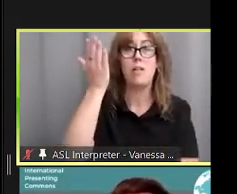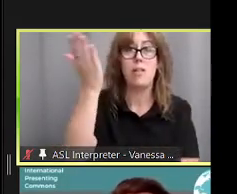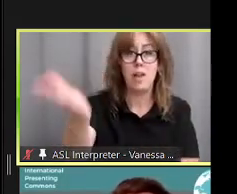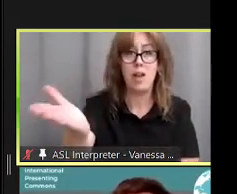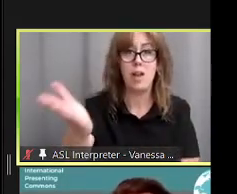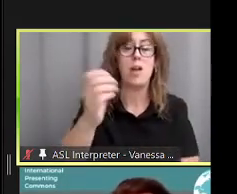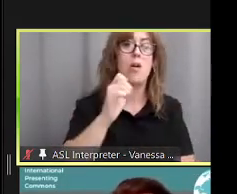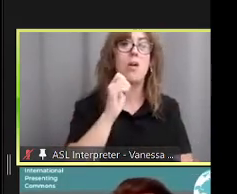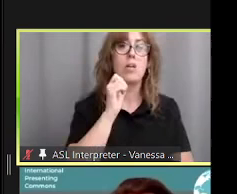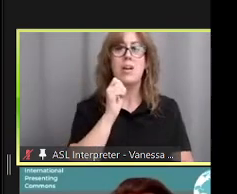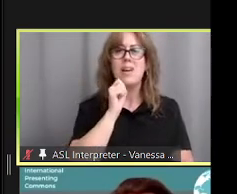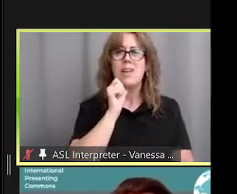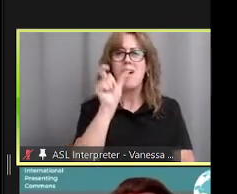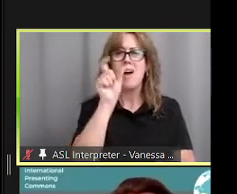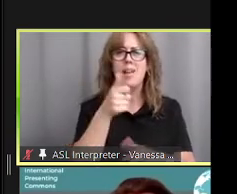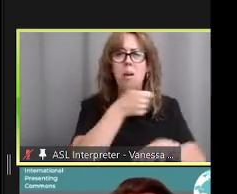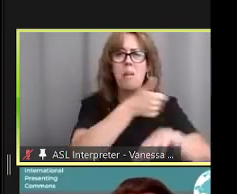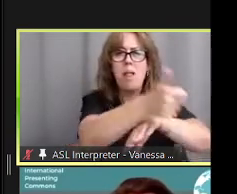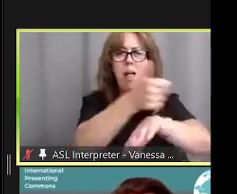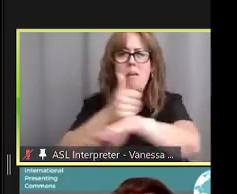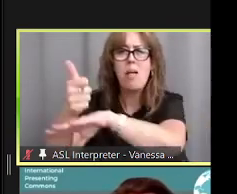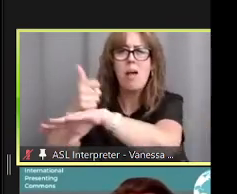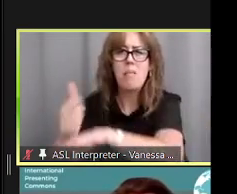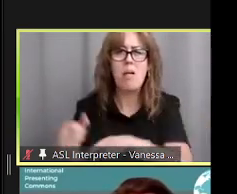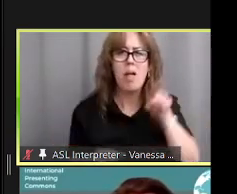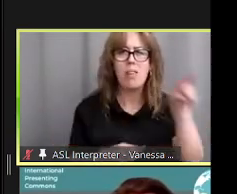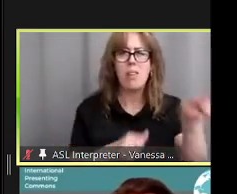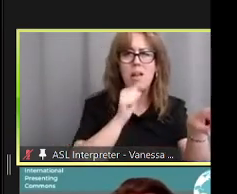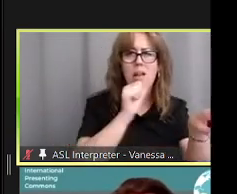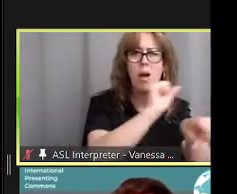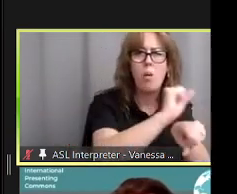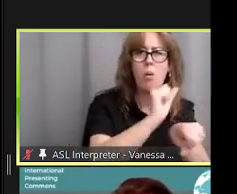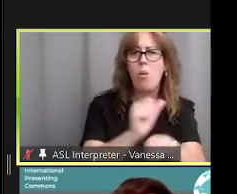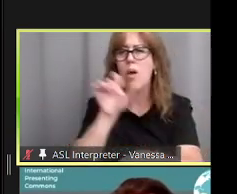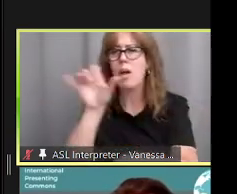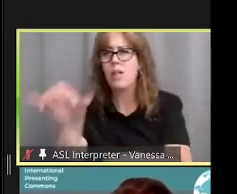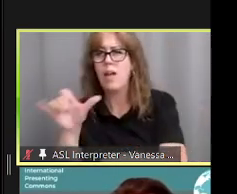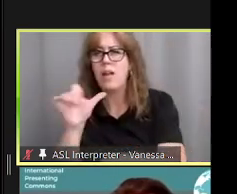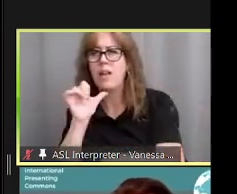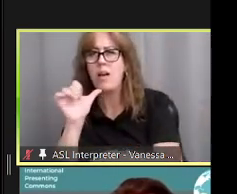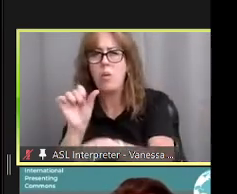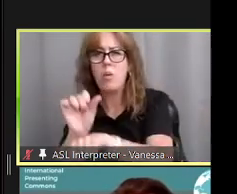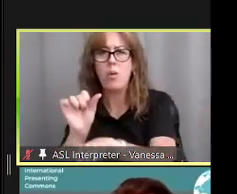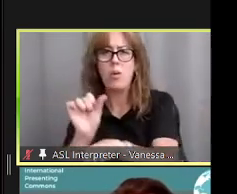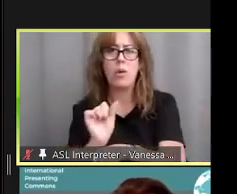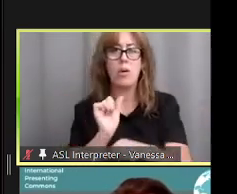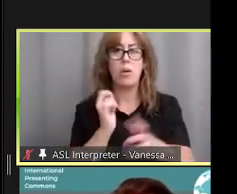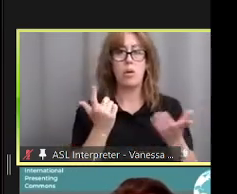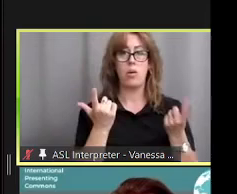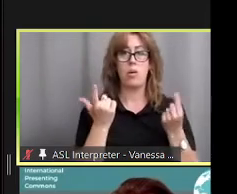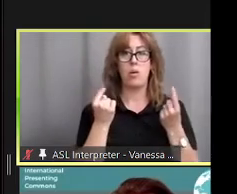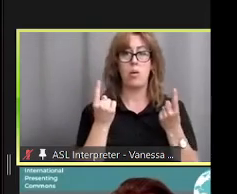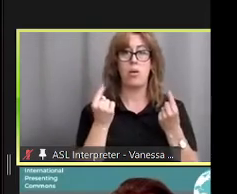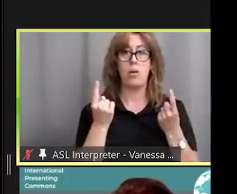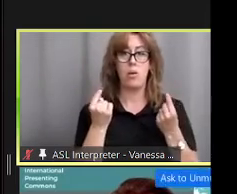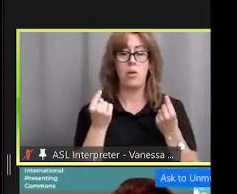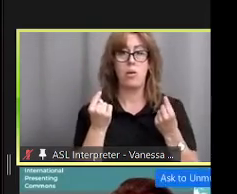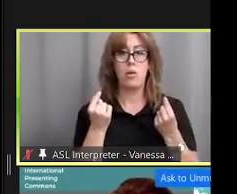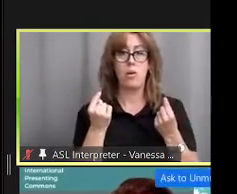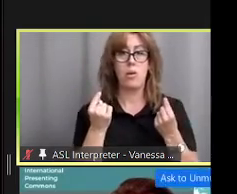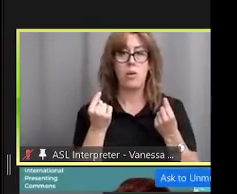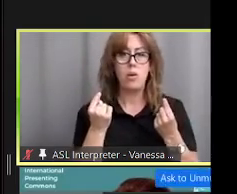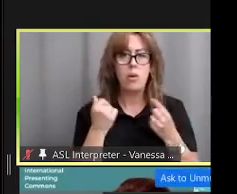not working, this is not working, so-and-so is not doing this, that. It was to say, okay, once I've said